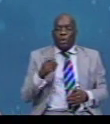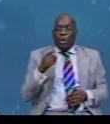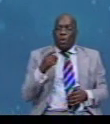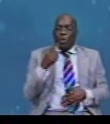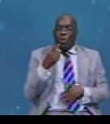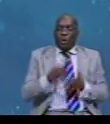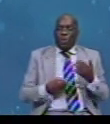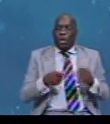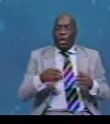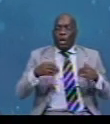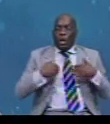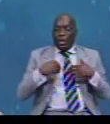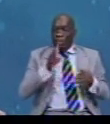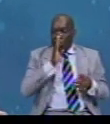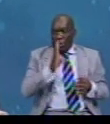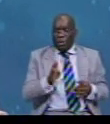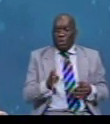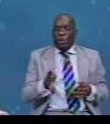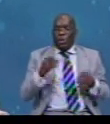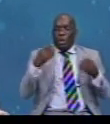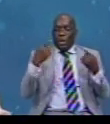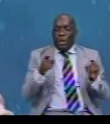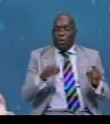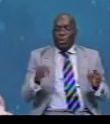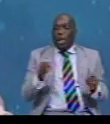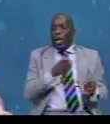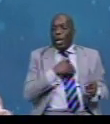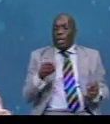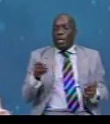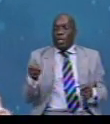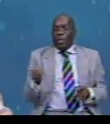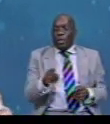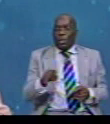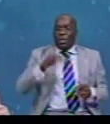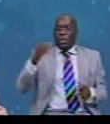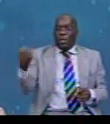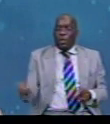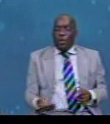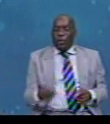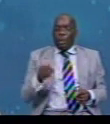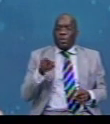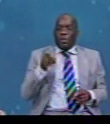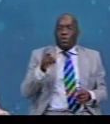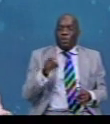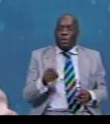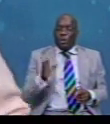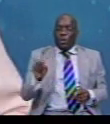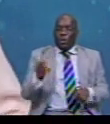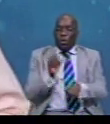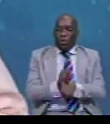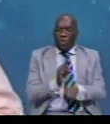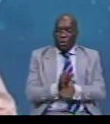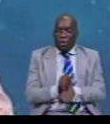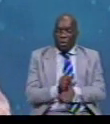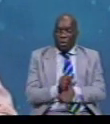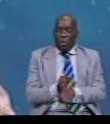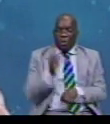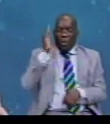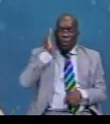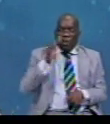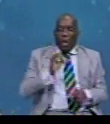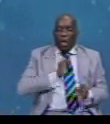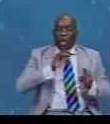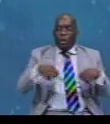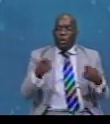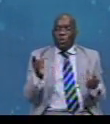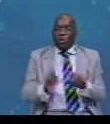the village and help the own church. Because brethren have been inviting me. I say, what will I do there? There's no job I will do there. I'm into construction. And will I go to the village? Where will I